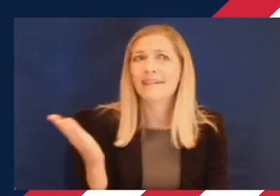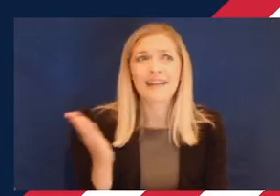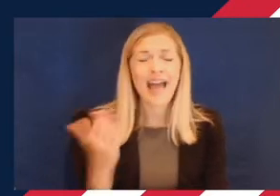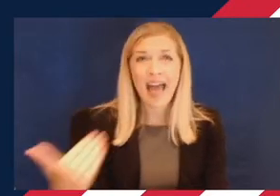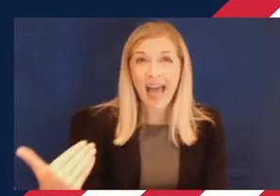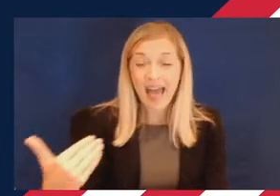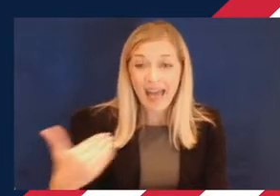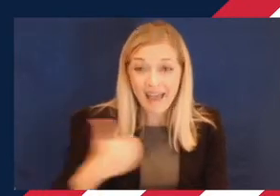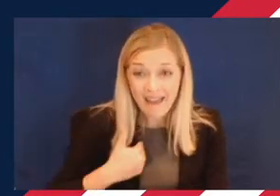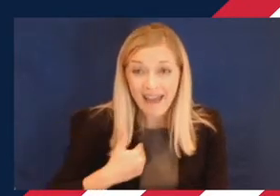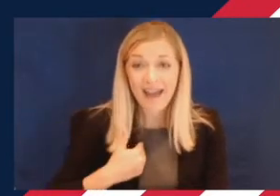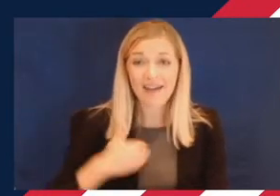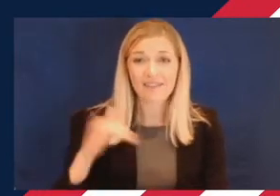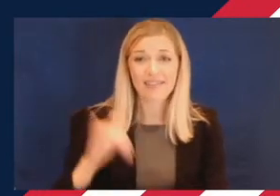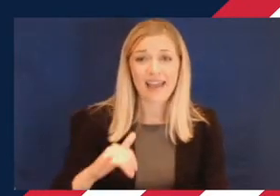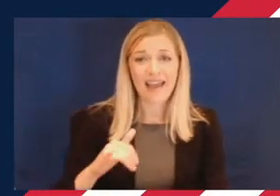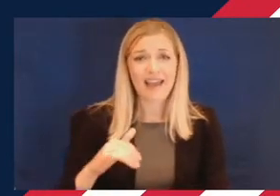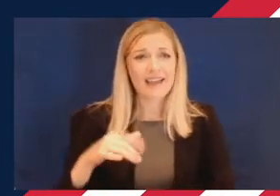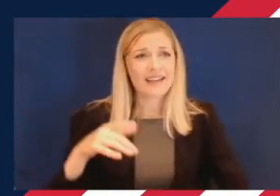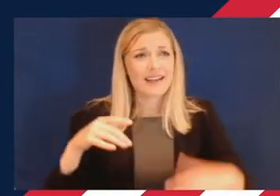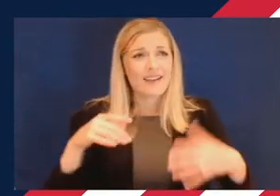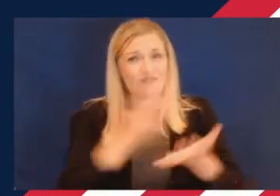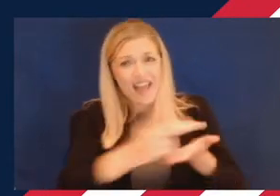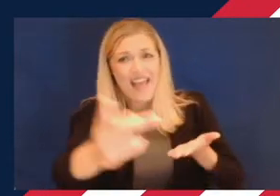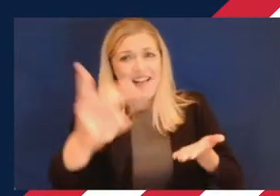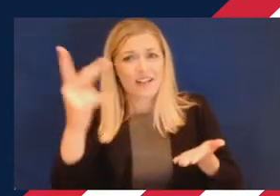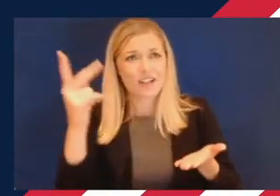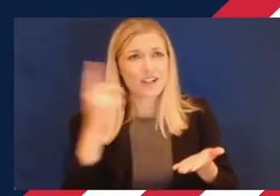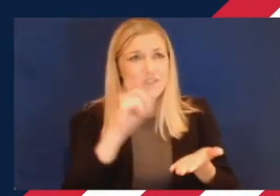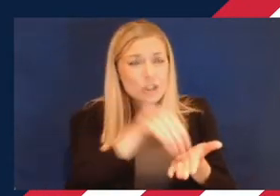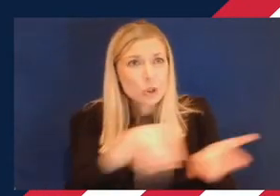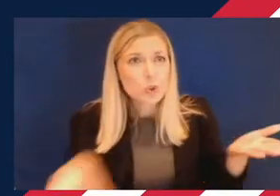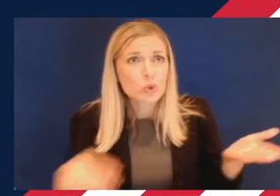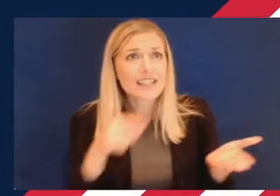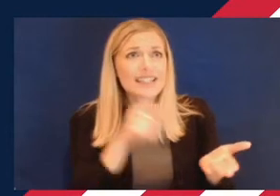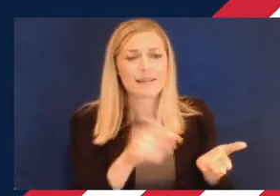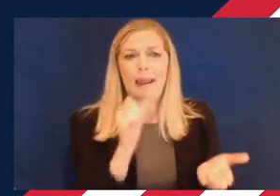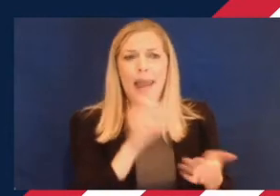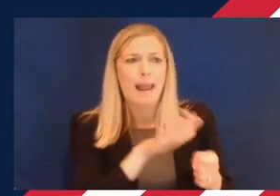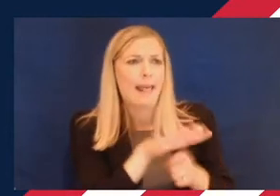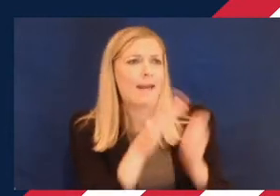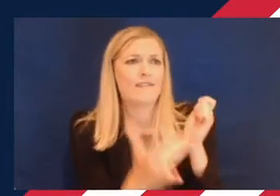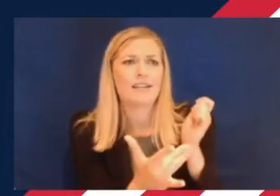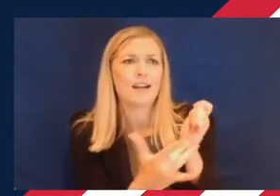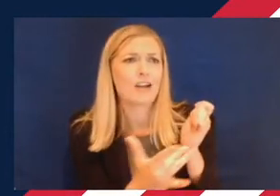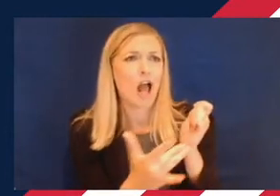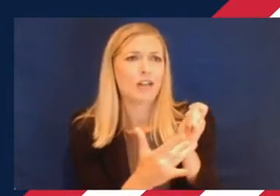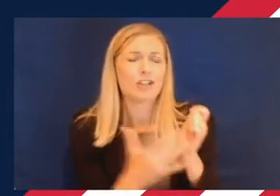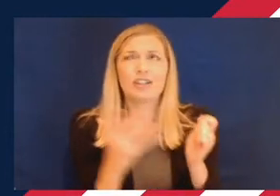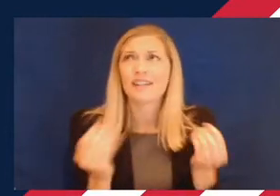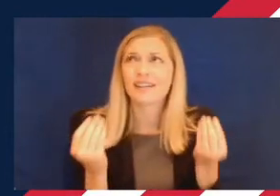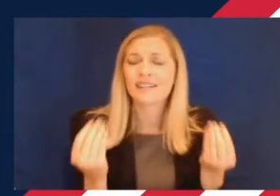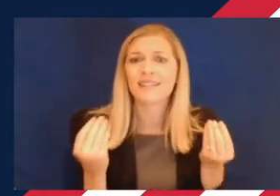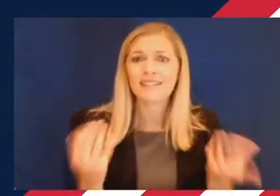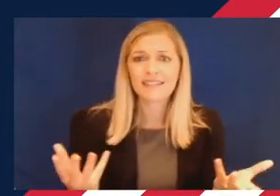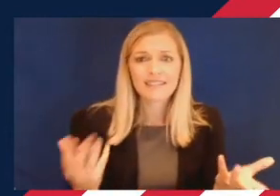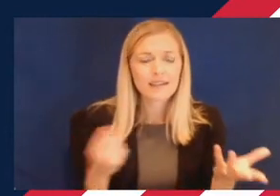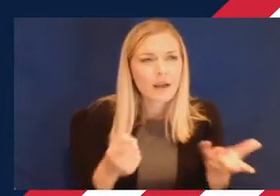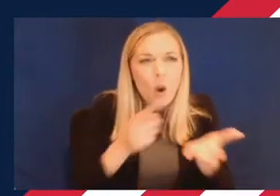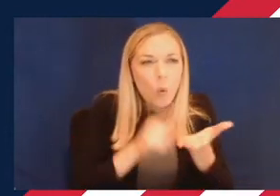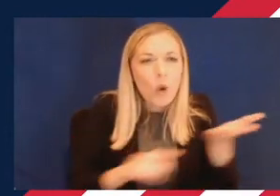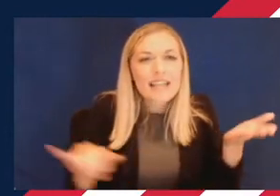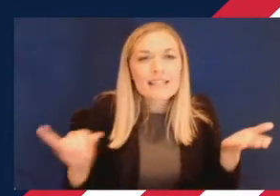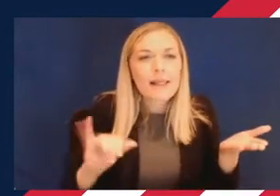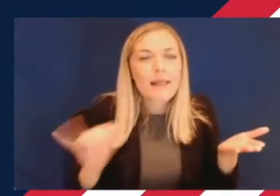our students with technology? I can't imagine what it's like for more rural neighborhoods and communities, what is